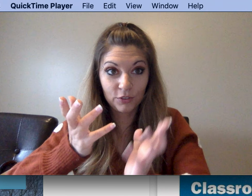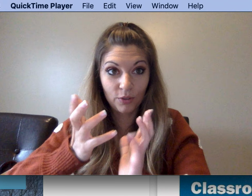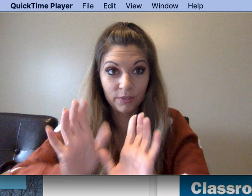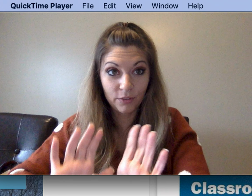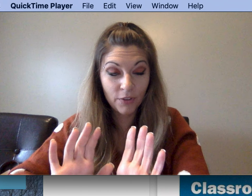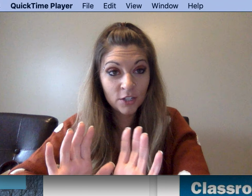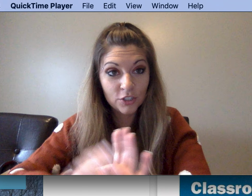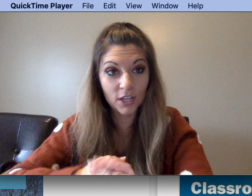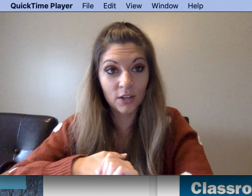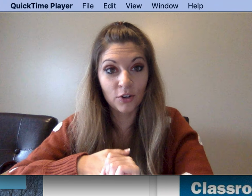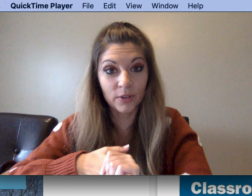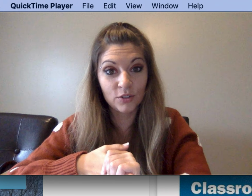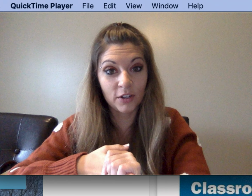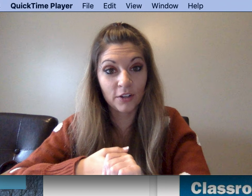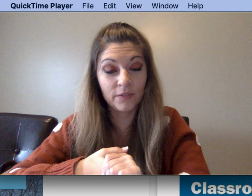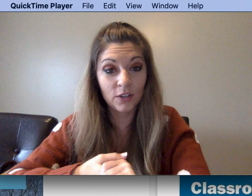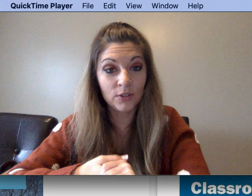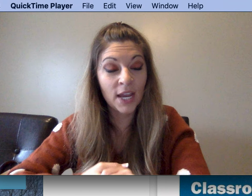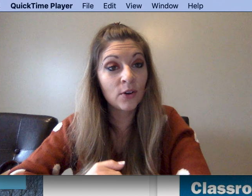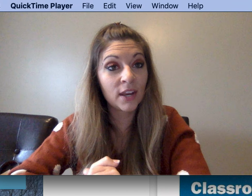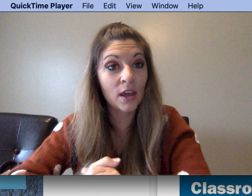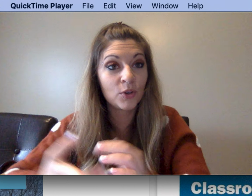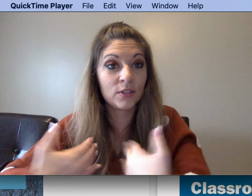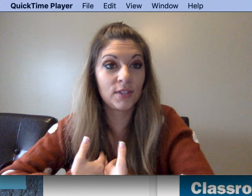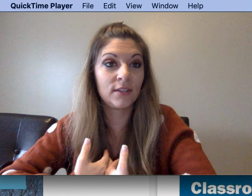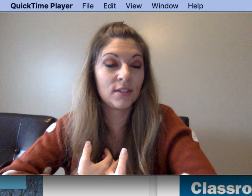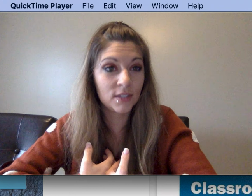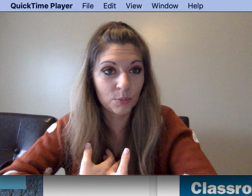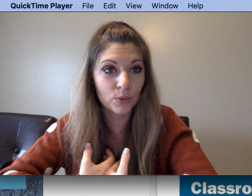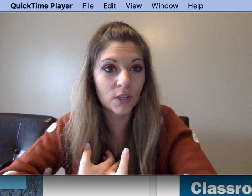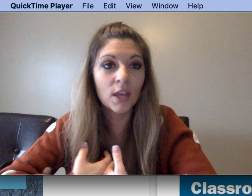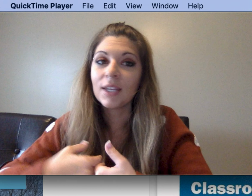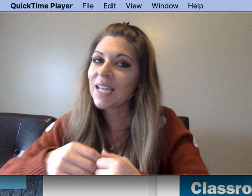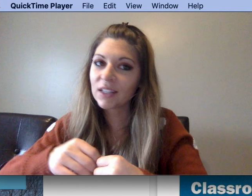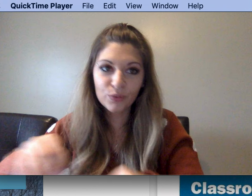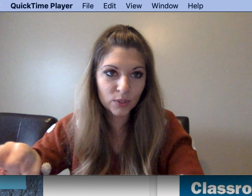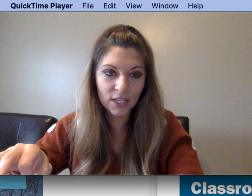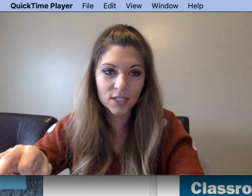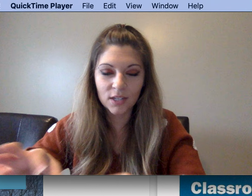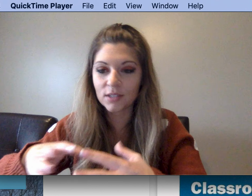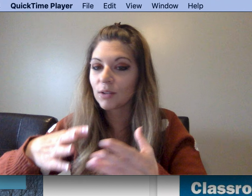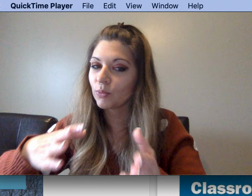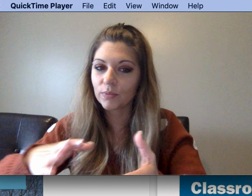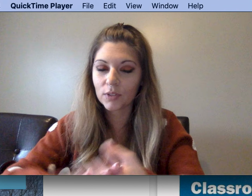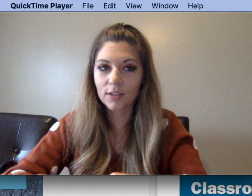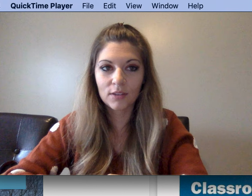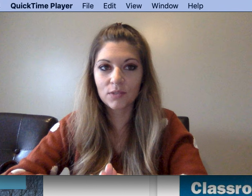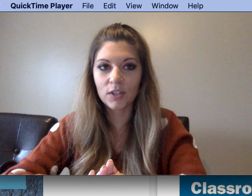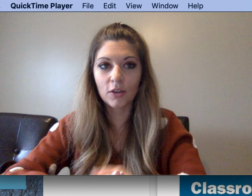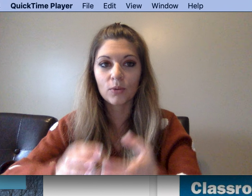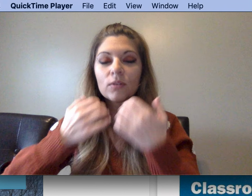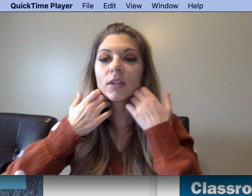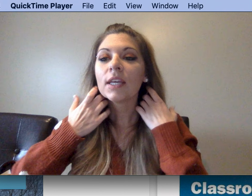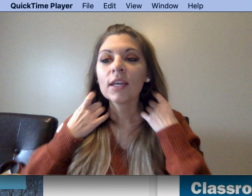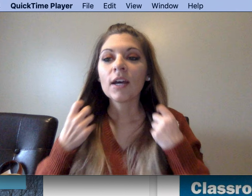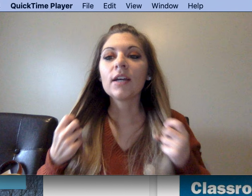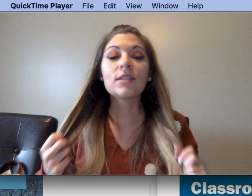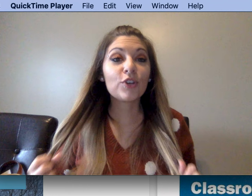Okay, so hopefully you're finished and you're restarting your video now, and I'm going to sign these examples, not the full sentence, because this